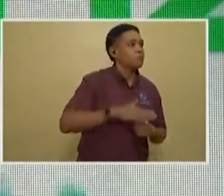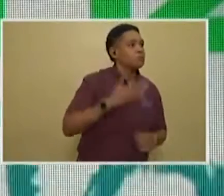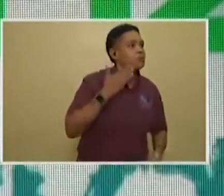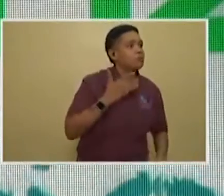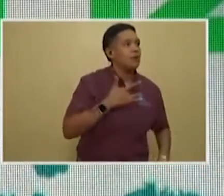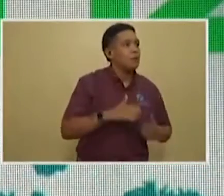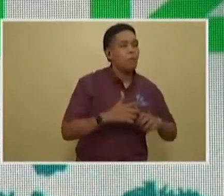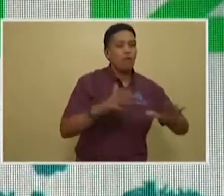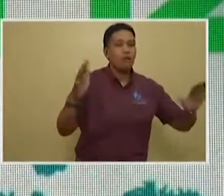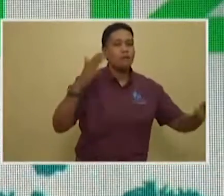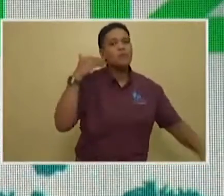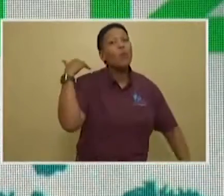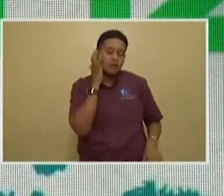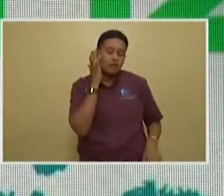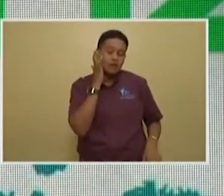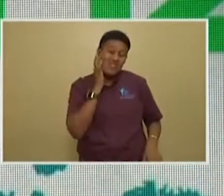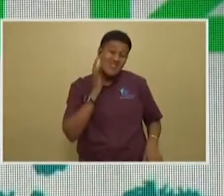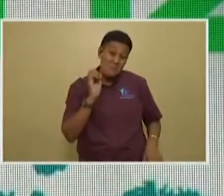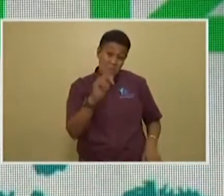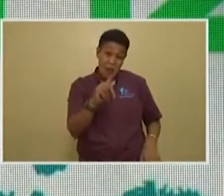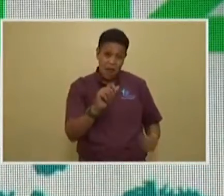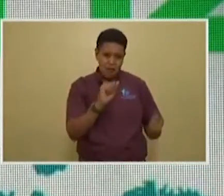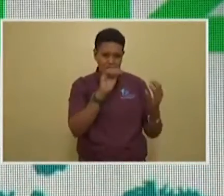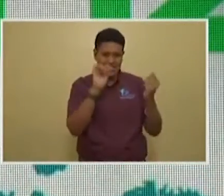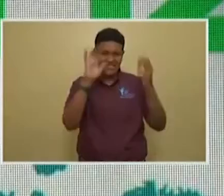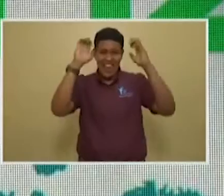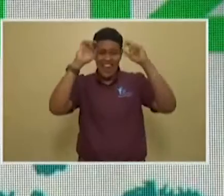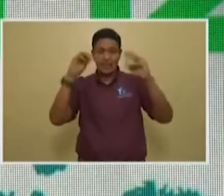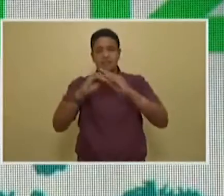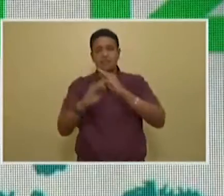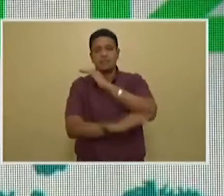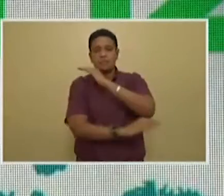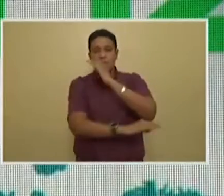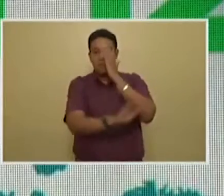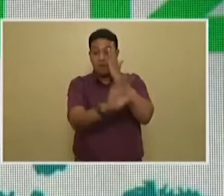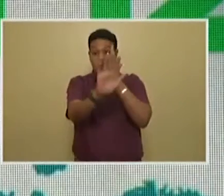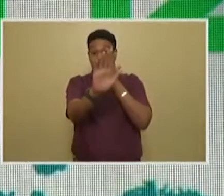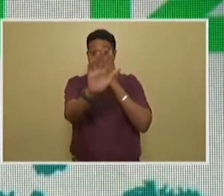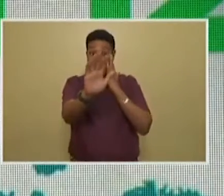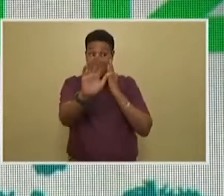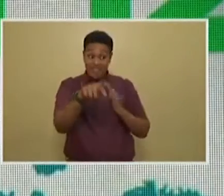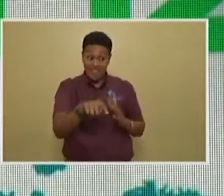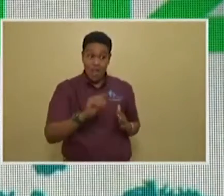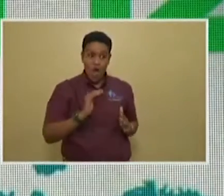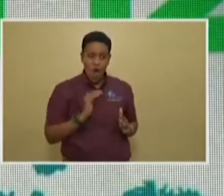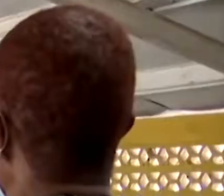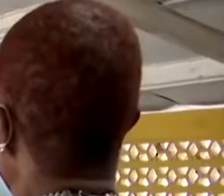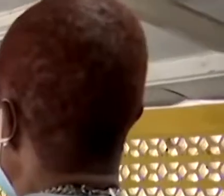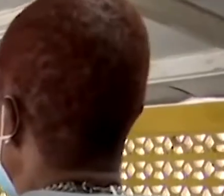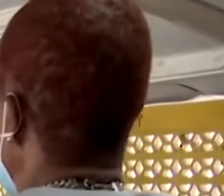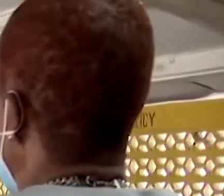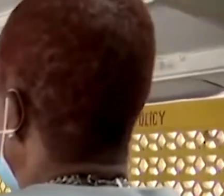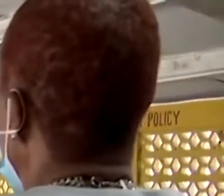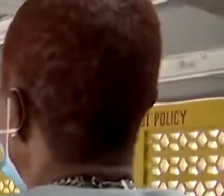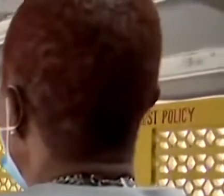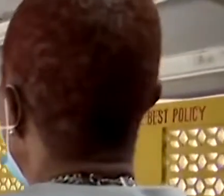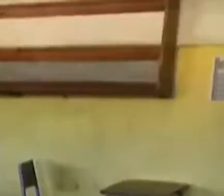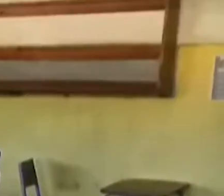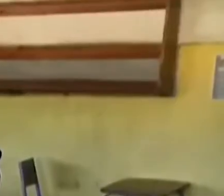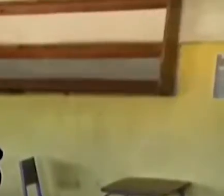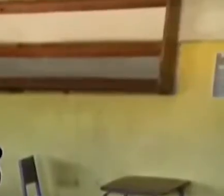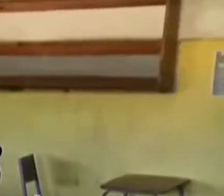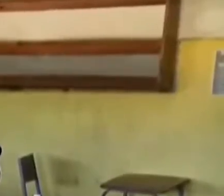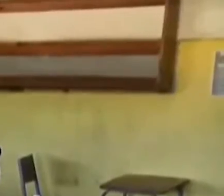get vaccinated. Mr. Holness said that if the government and stakeholders decide that schools will return to face-to-face classes